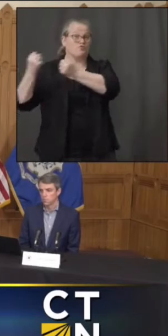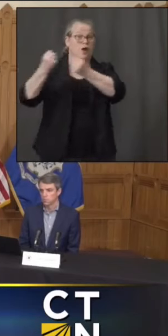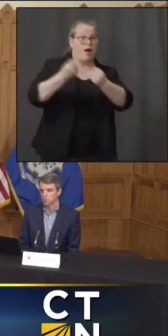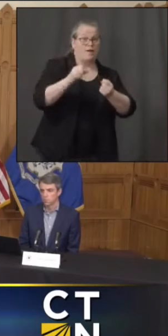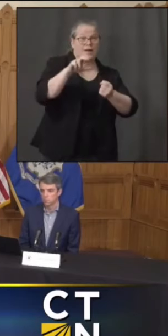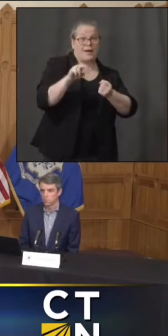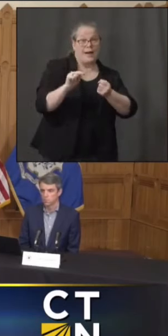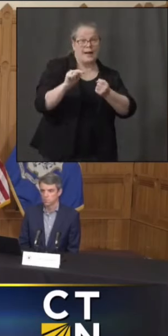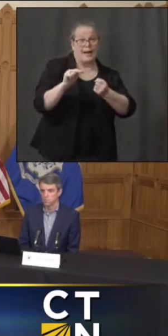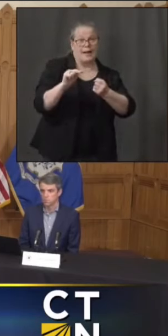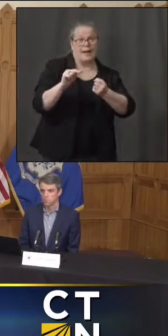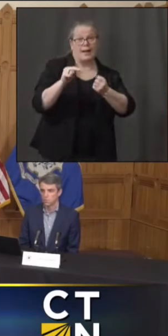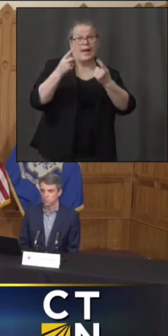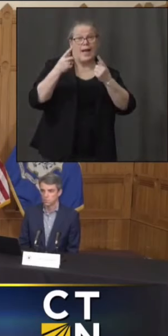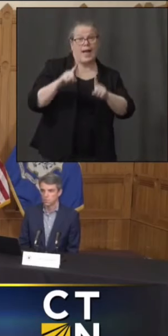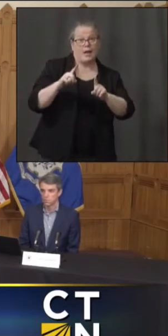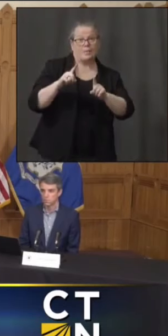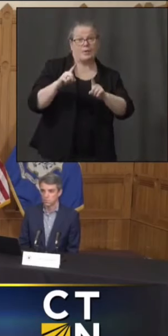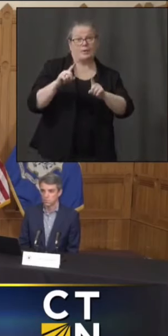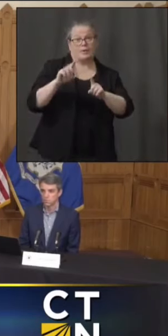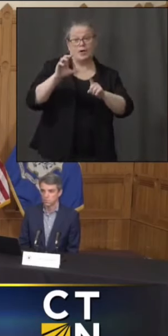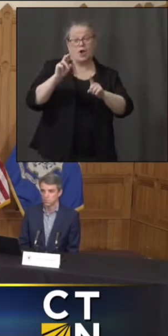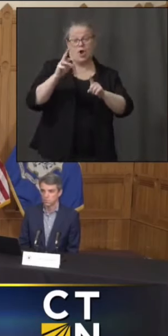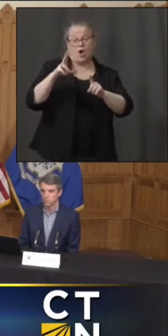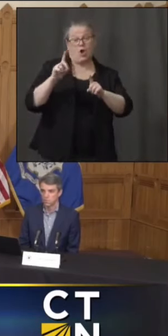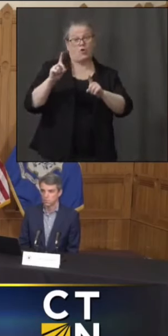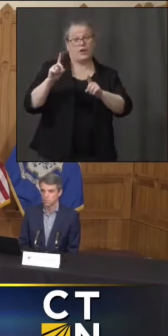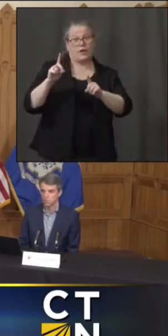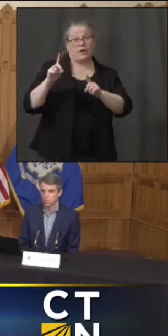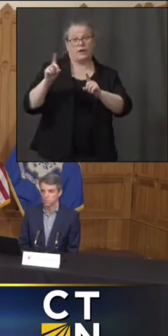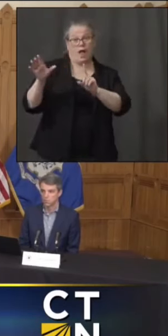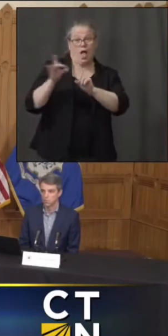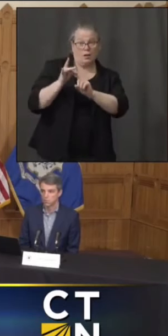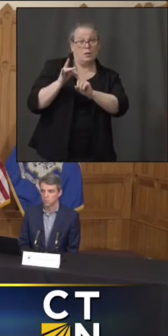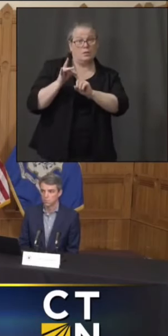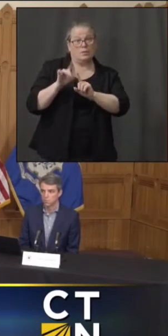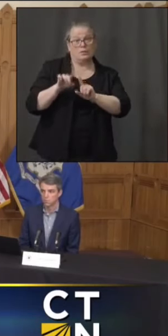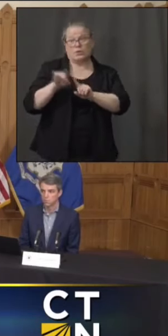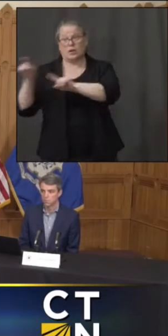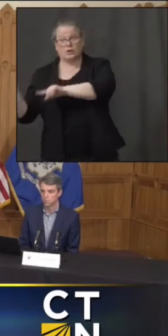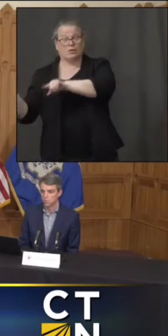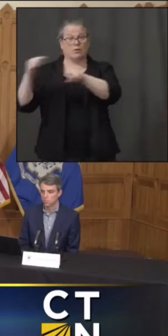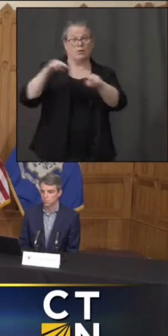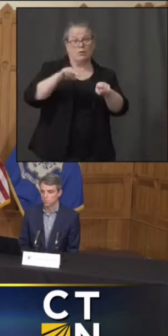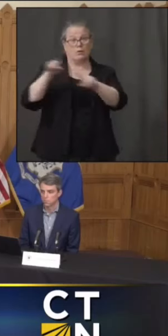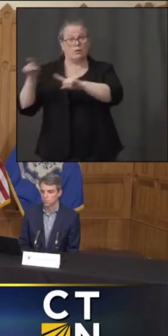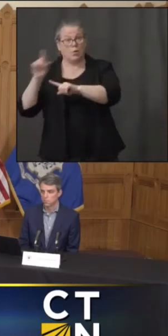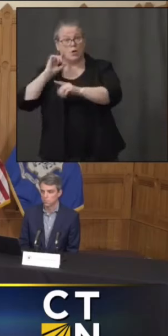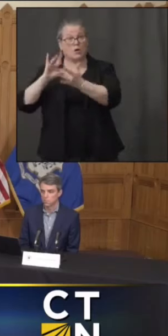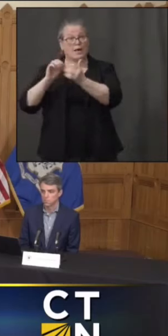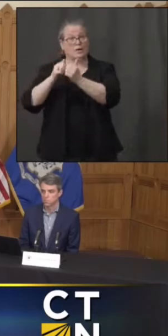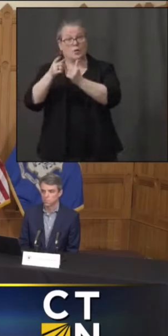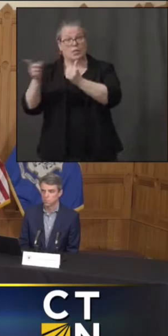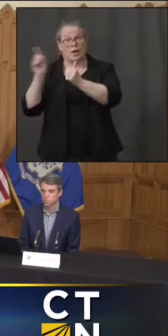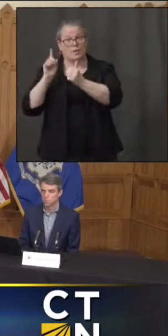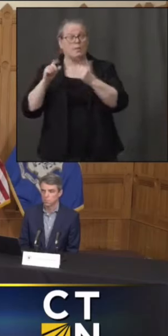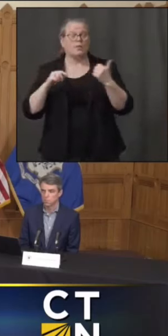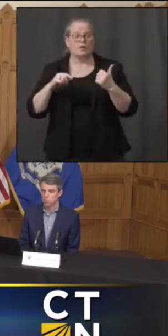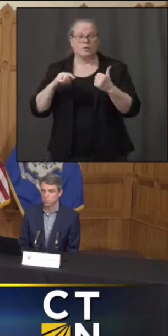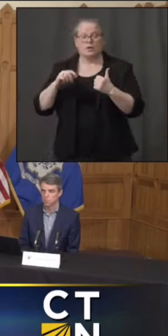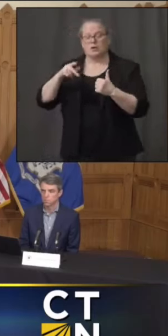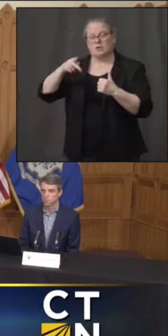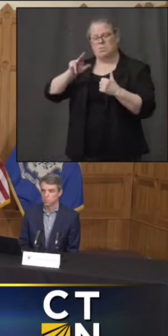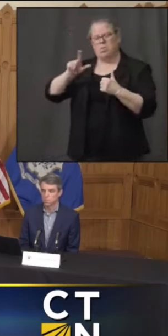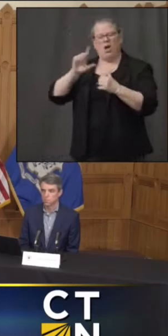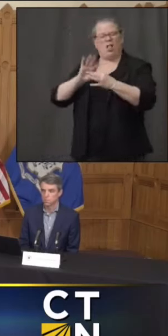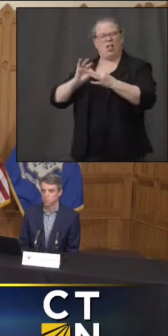COVID? Well, Paul, you're our ambassador to these other states. Yeah, I'll take one part and I'll pass it off to Dr. Carter as well, the